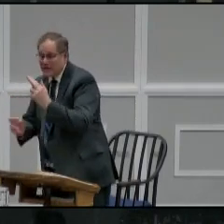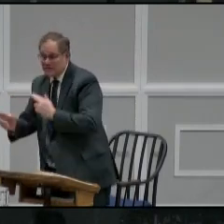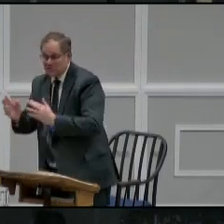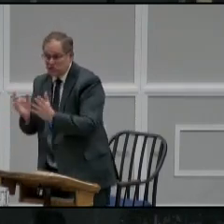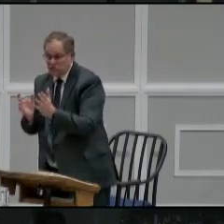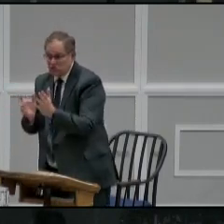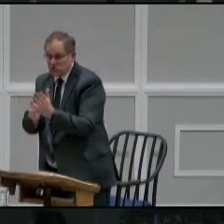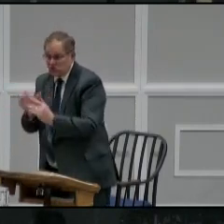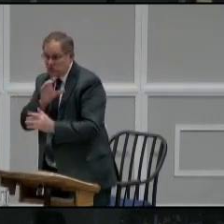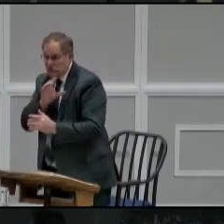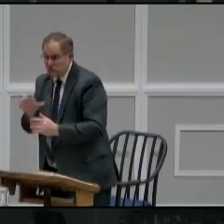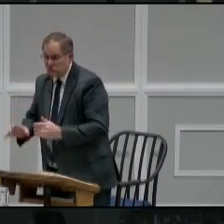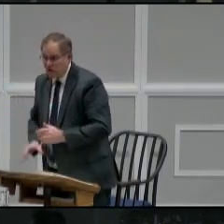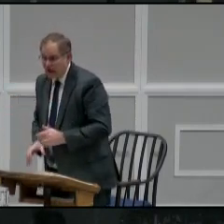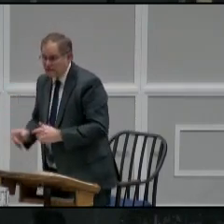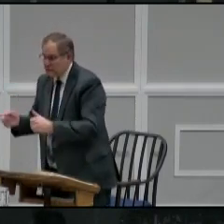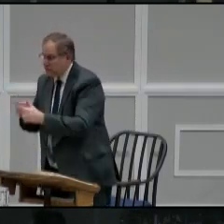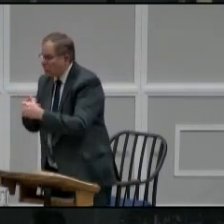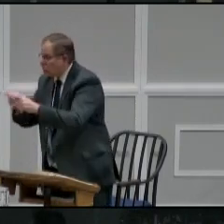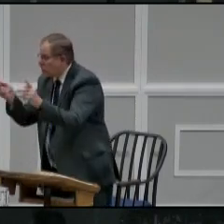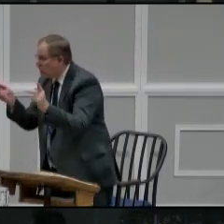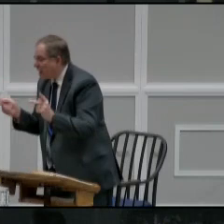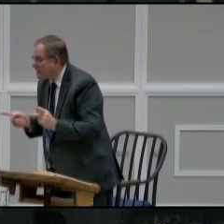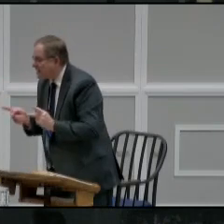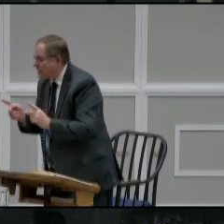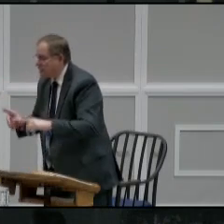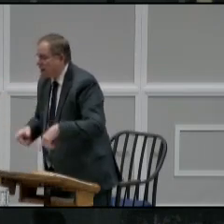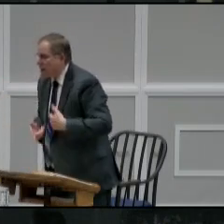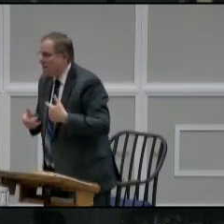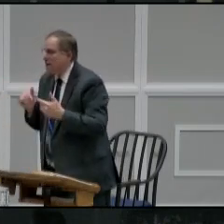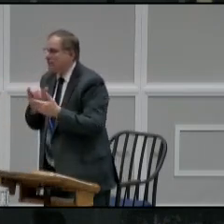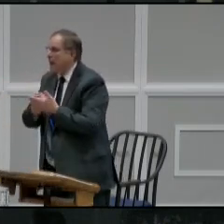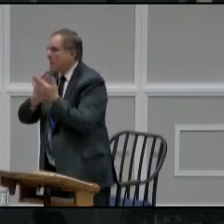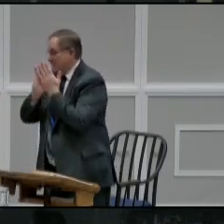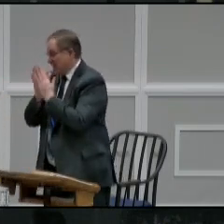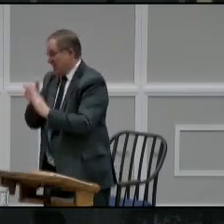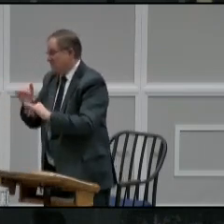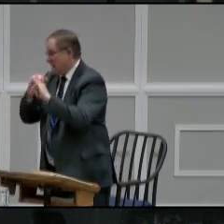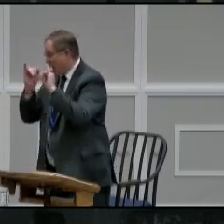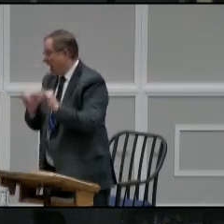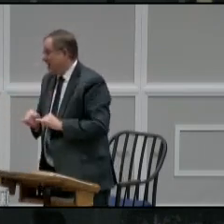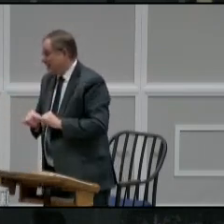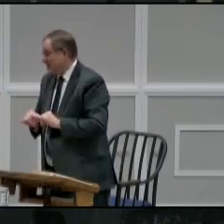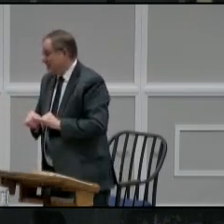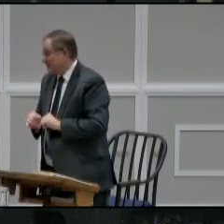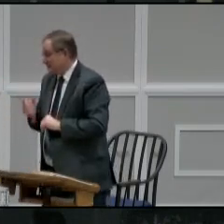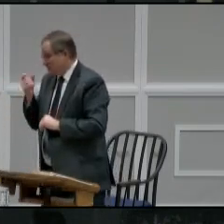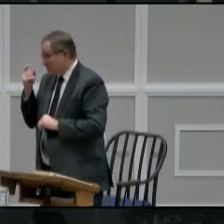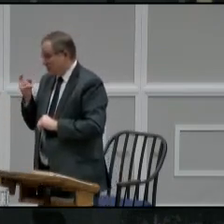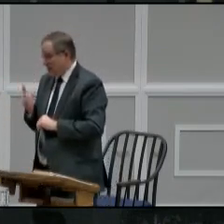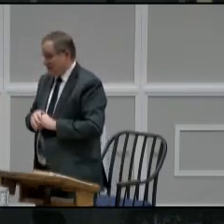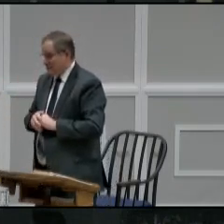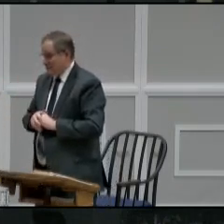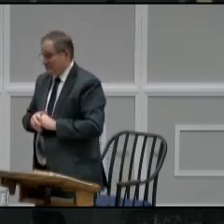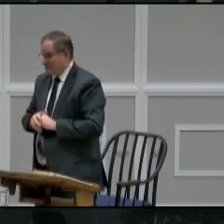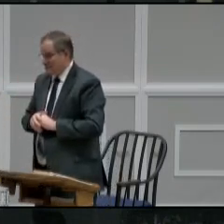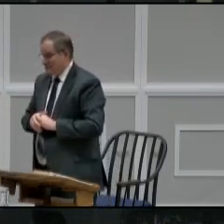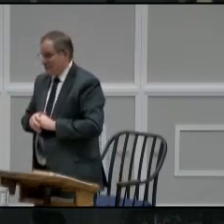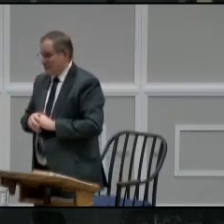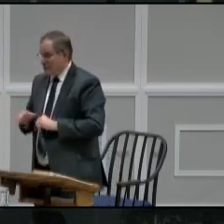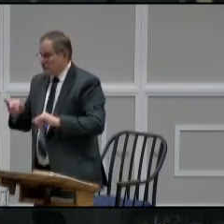Christian. He's supposed to have first place. He's supposed to be calling the shots. But what an idol comes and does is it sneaks in there and it starts